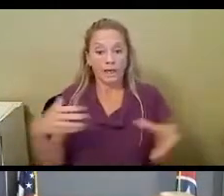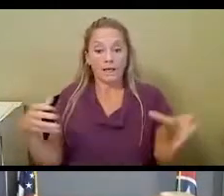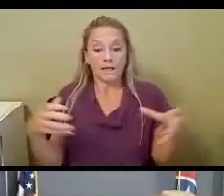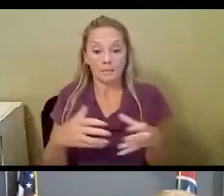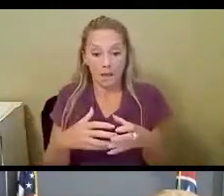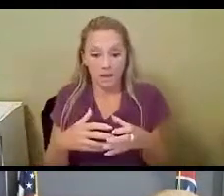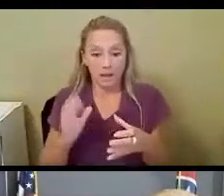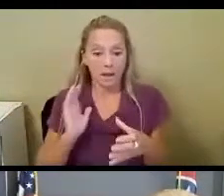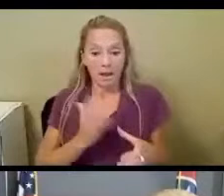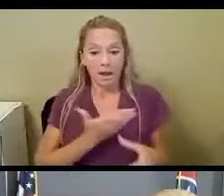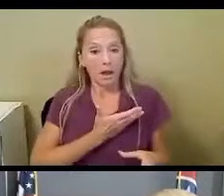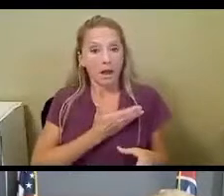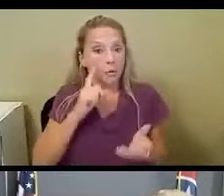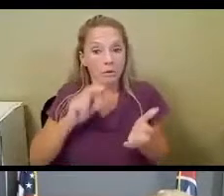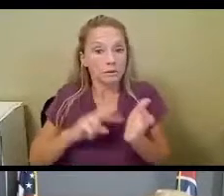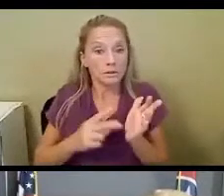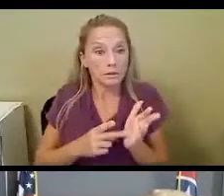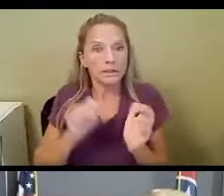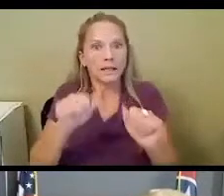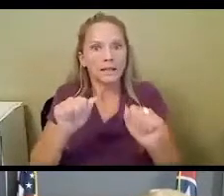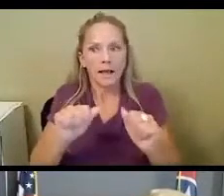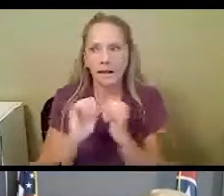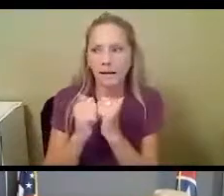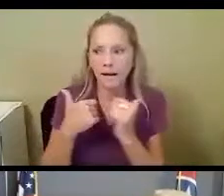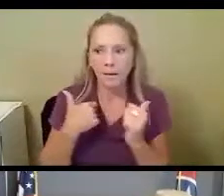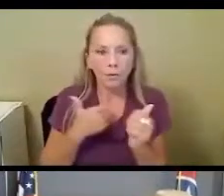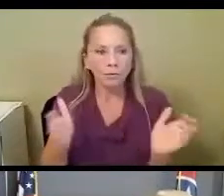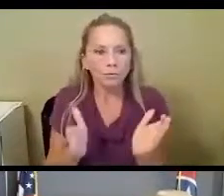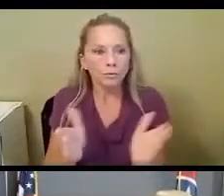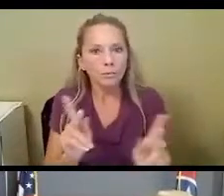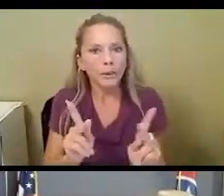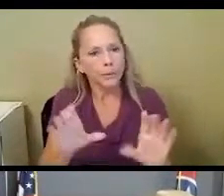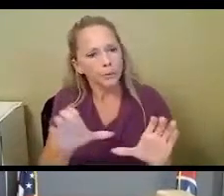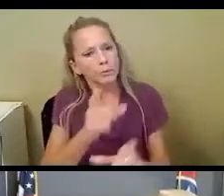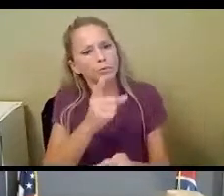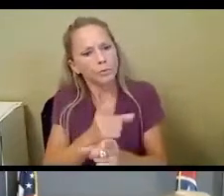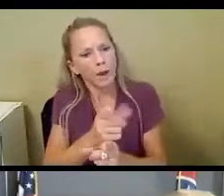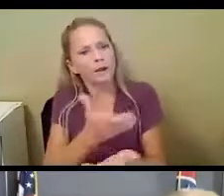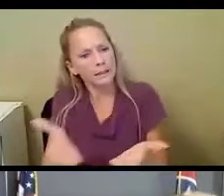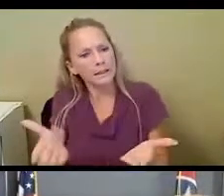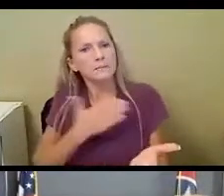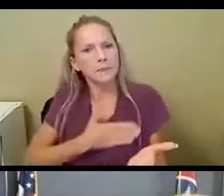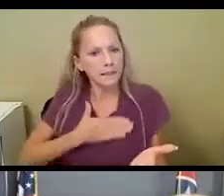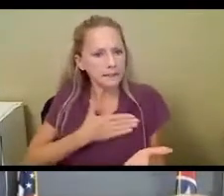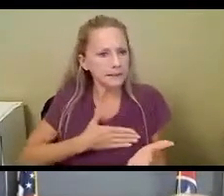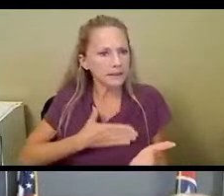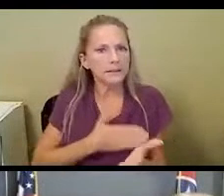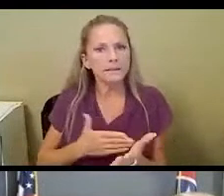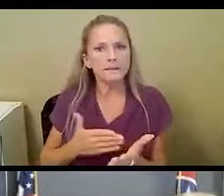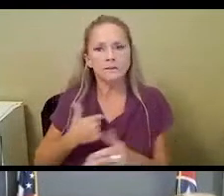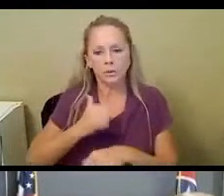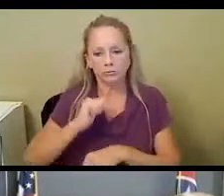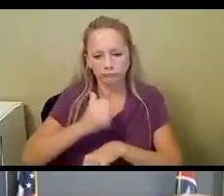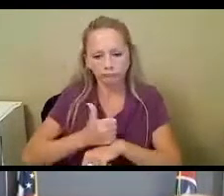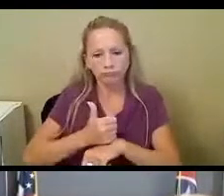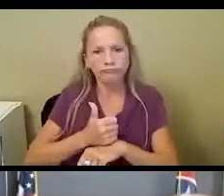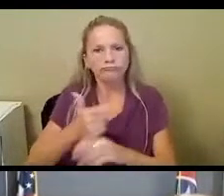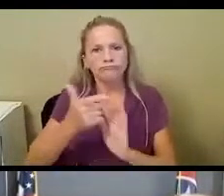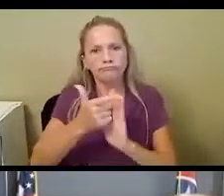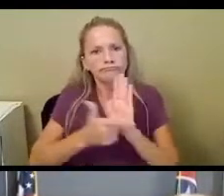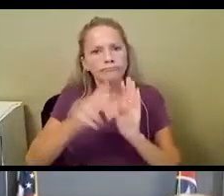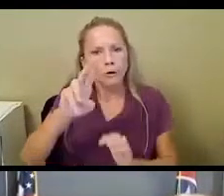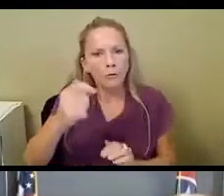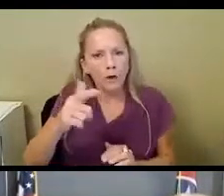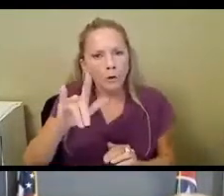was, yes, let's see what we can do to encourage people to do the right thing. Let's pass a regulation that's really